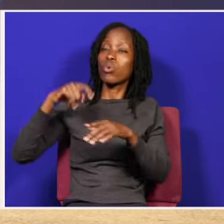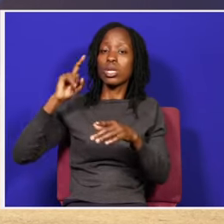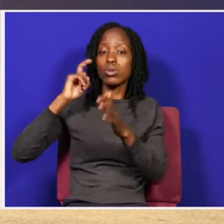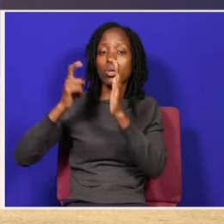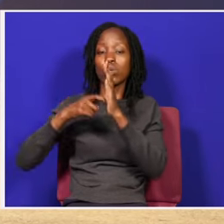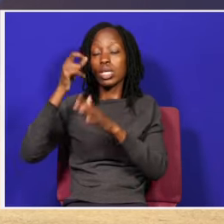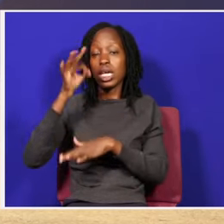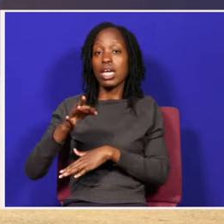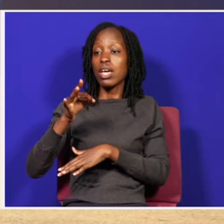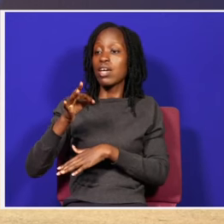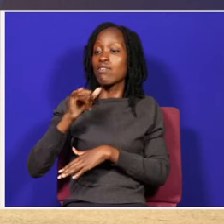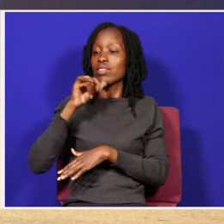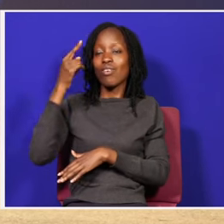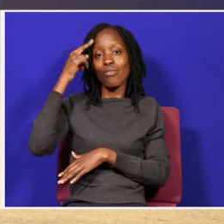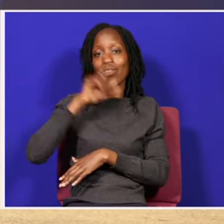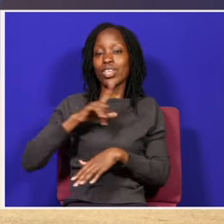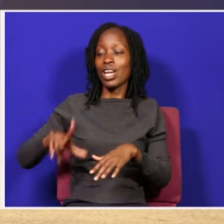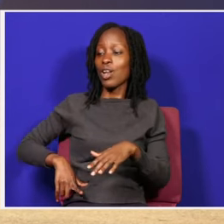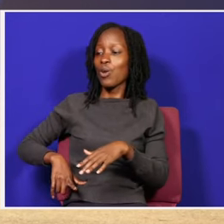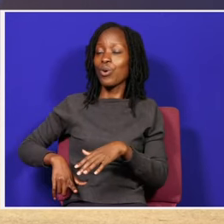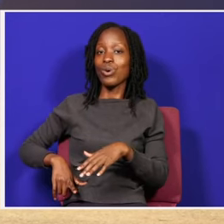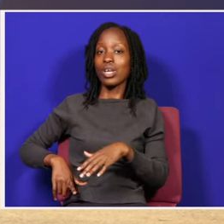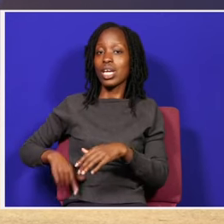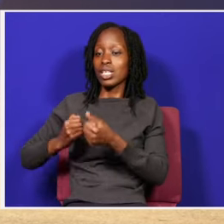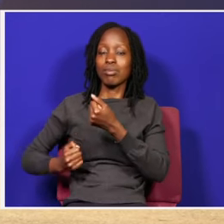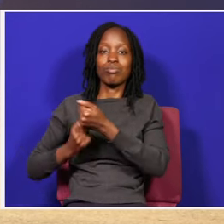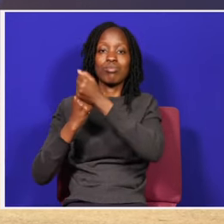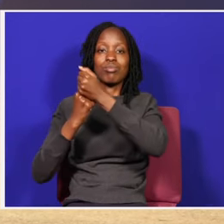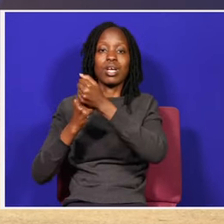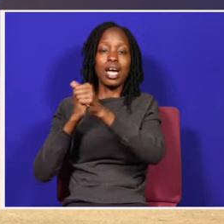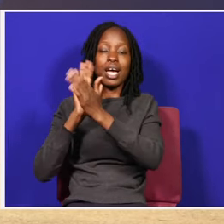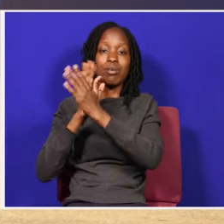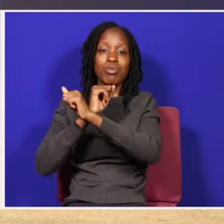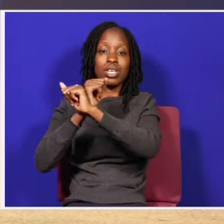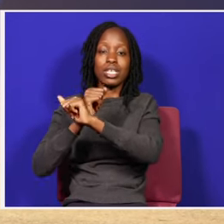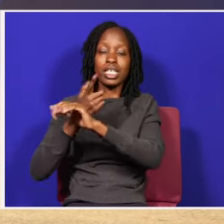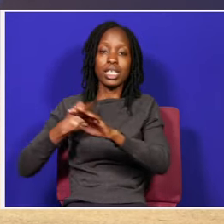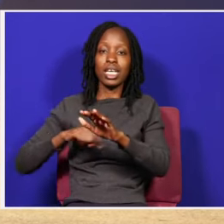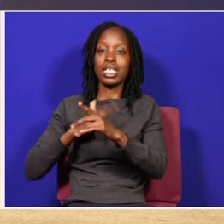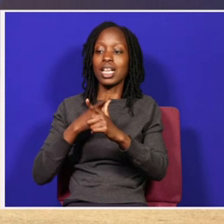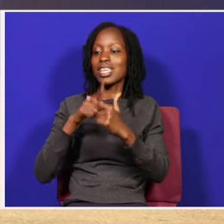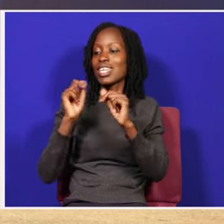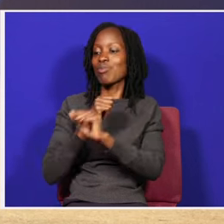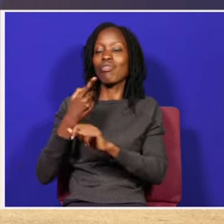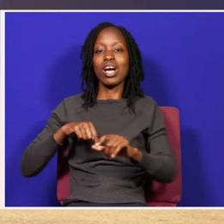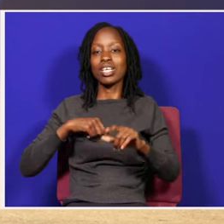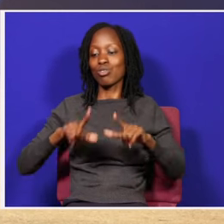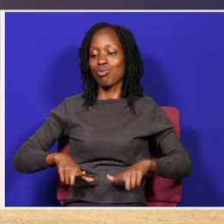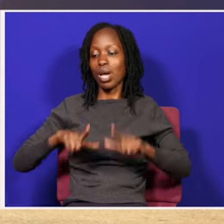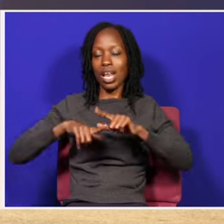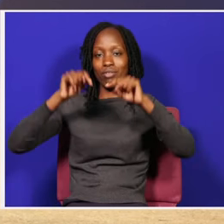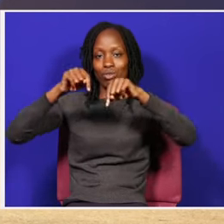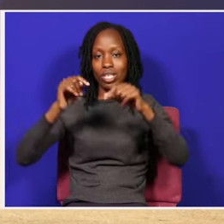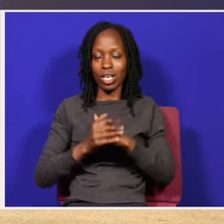recognize that if it had not been for the Lord on our side, as the psalmist says, we would not have been able to survive to the end of